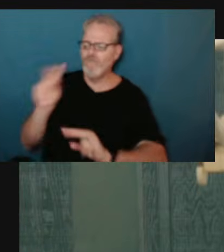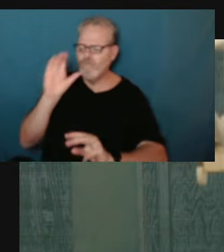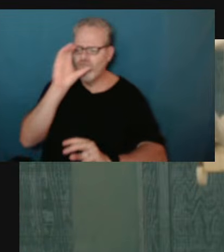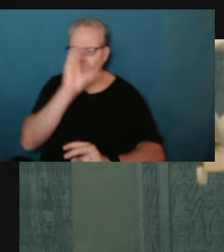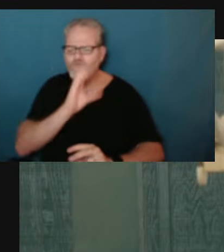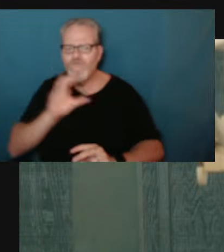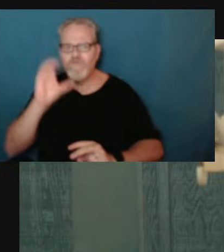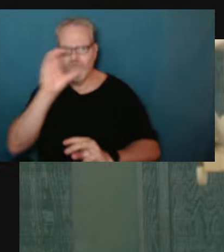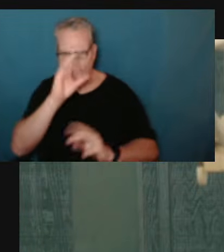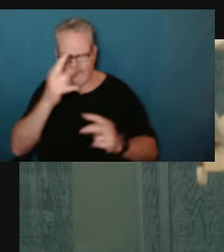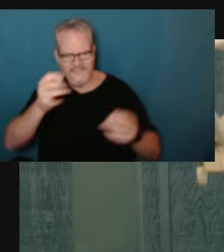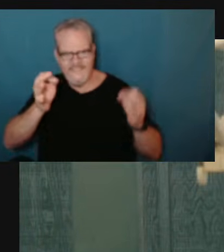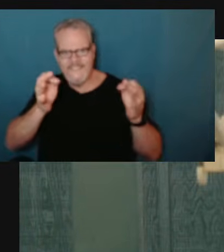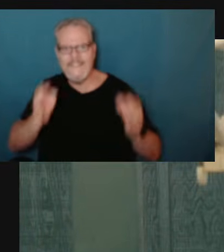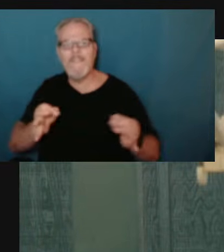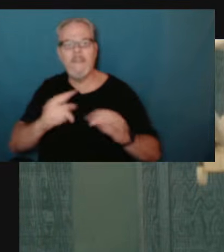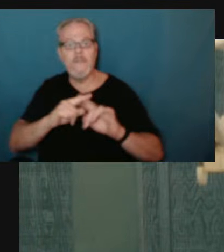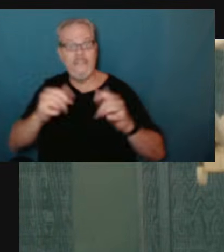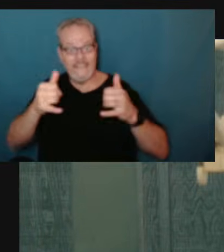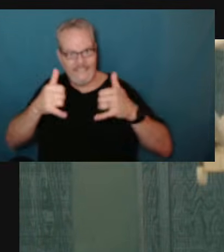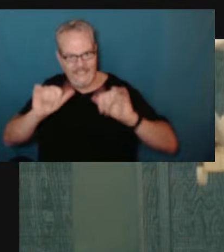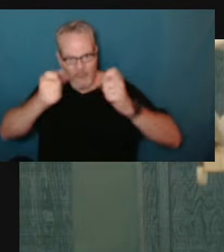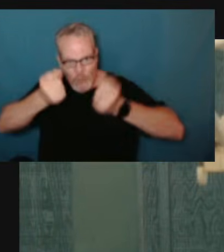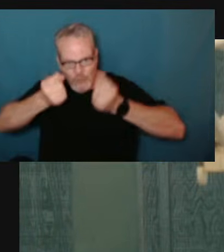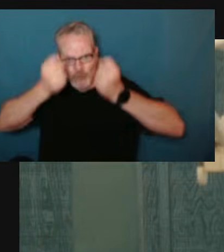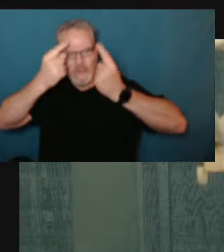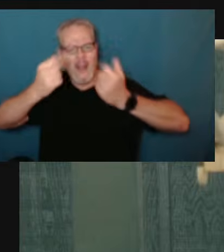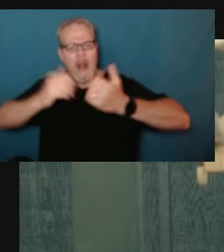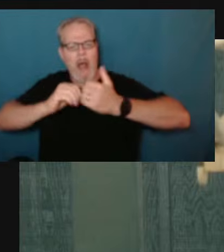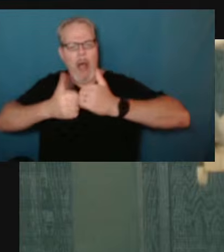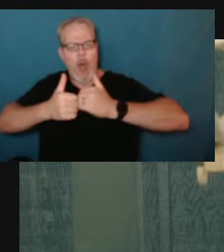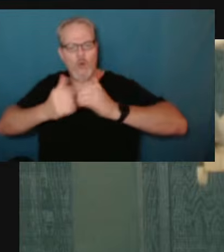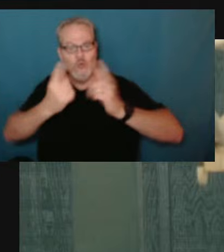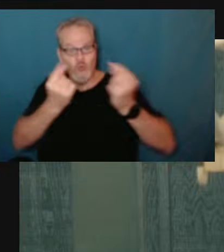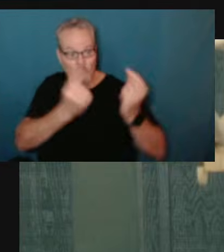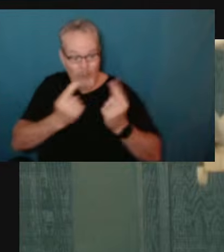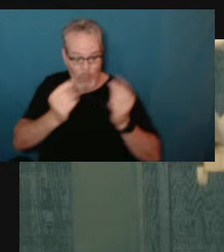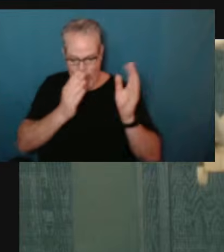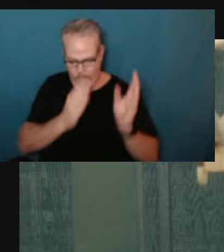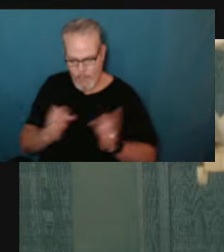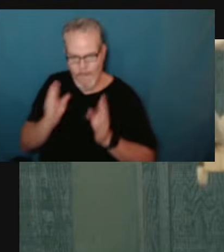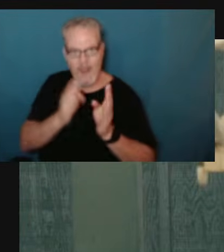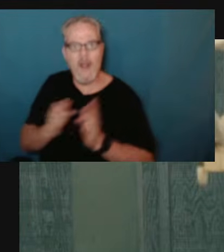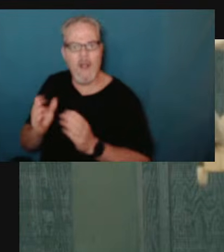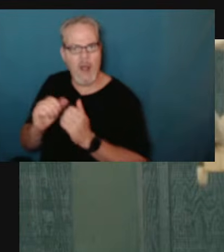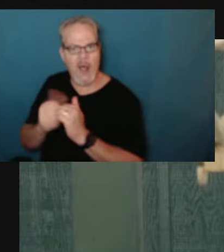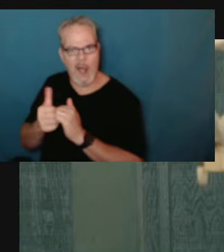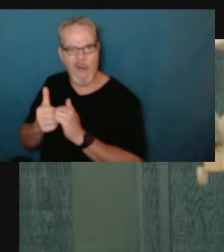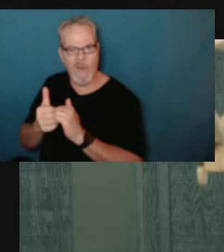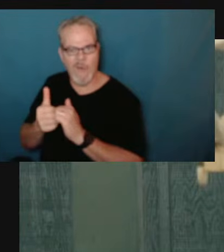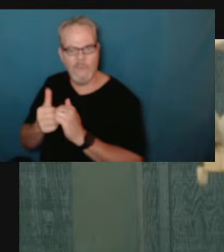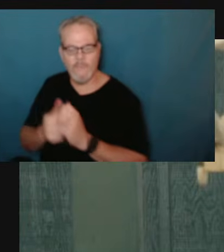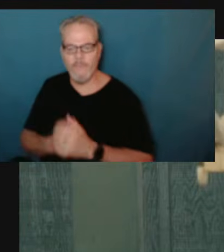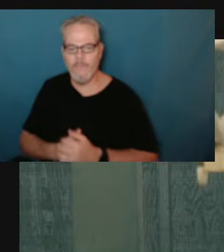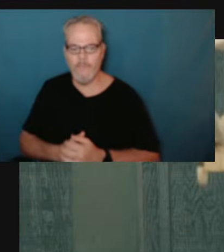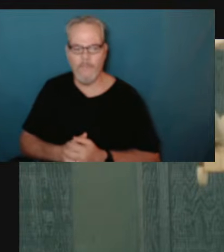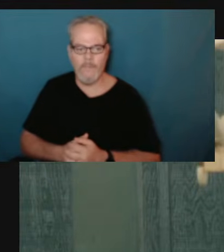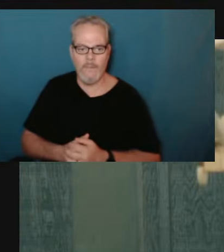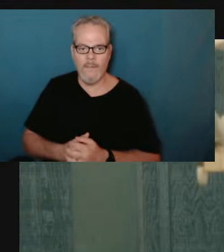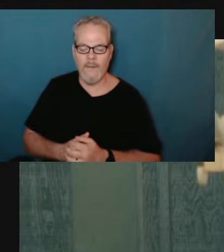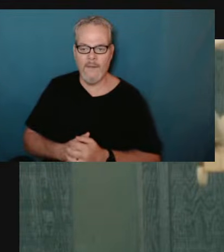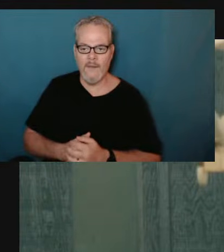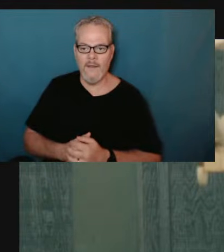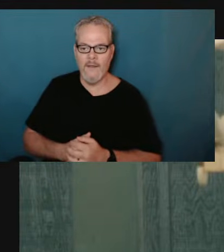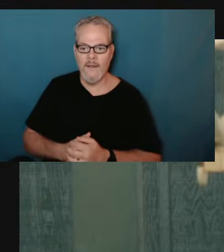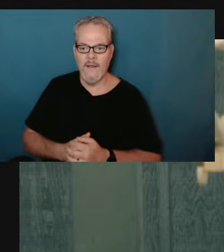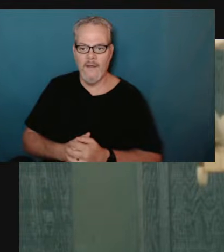helps us understand what's going on and how to prepare. So last slide here. So this has been